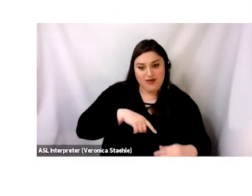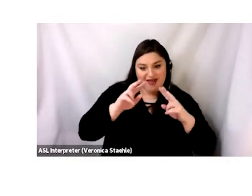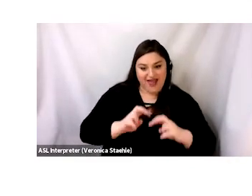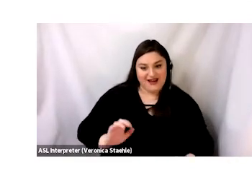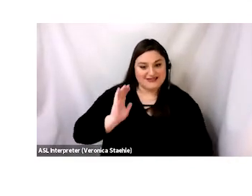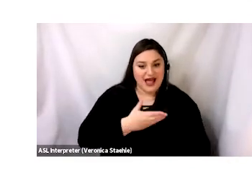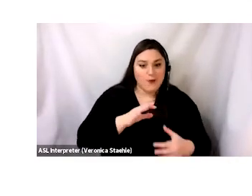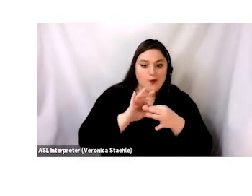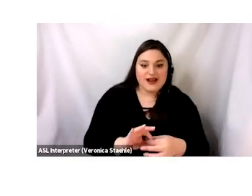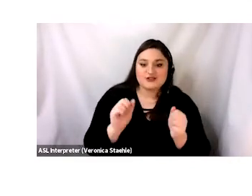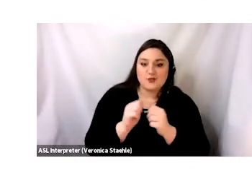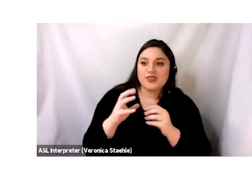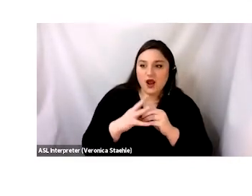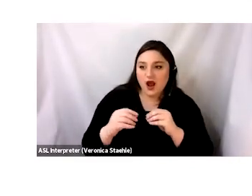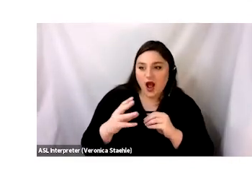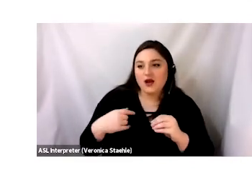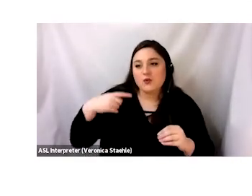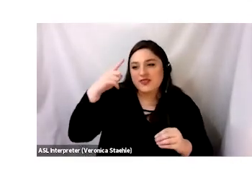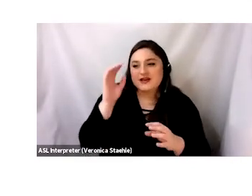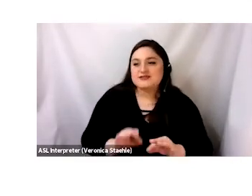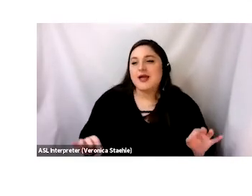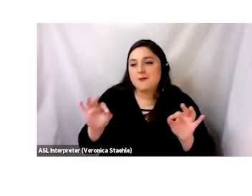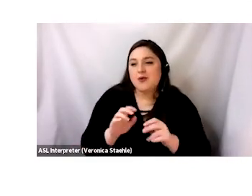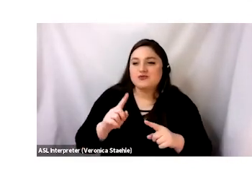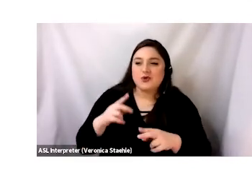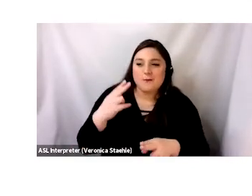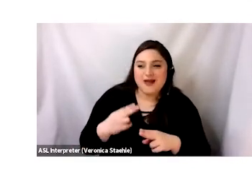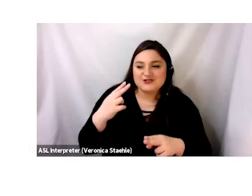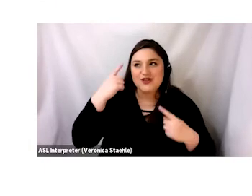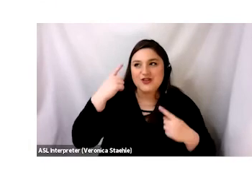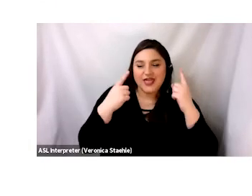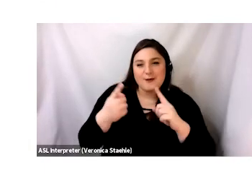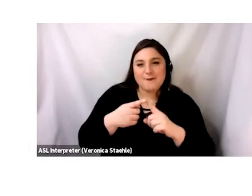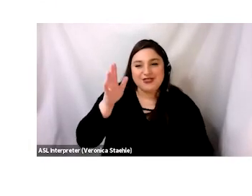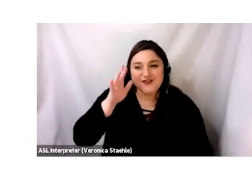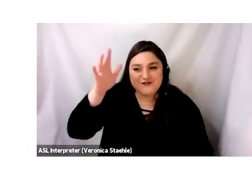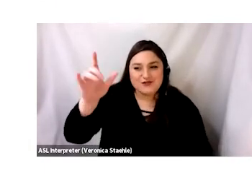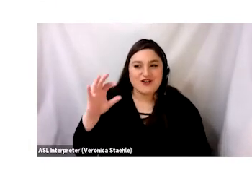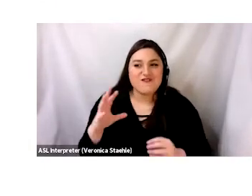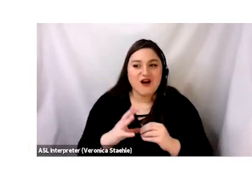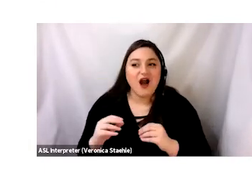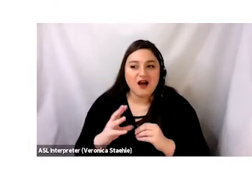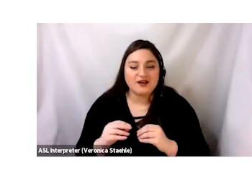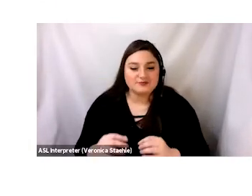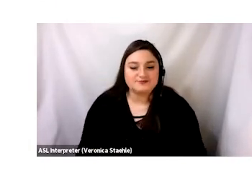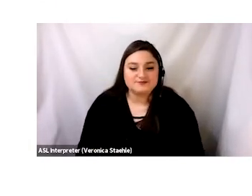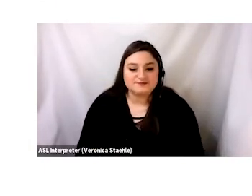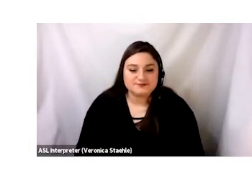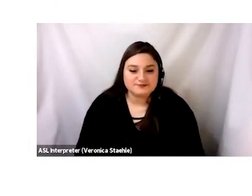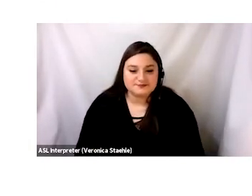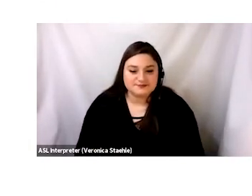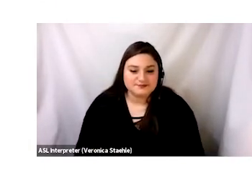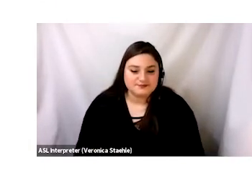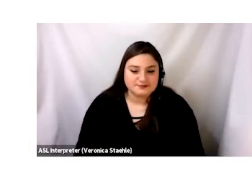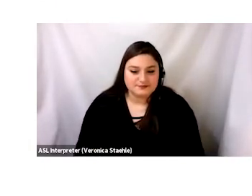And so we wanted to end on a note of thinking about cotton futures. Since we're understanding this history and living